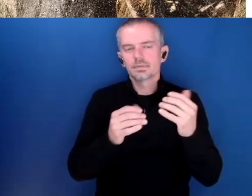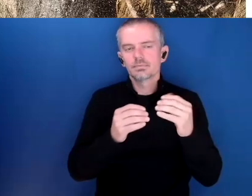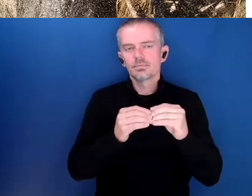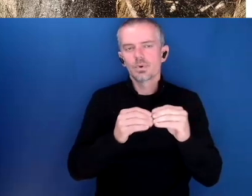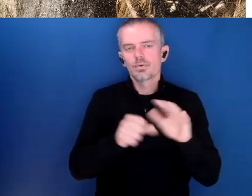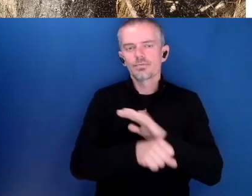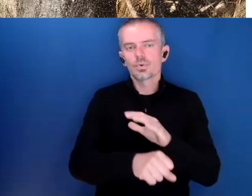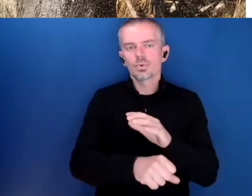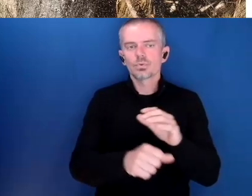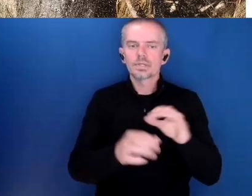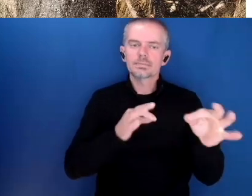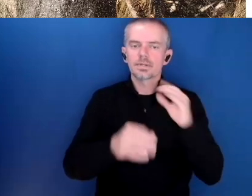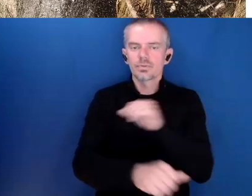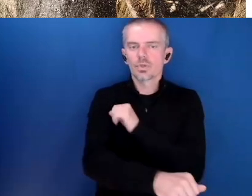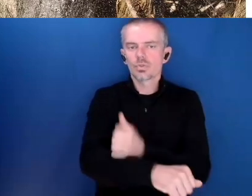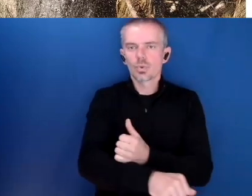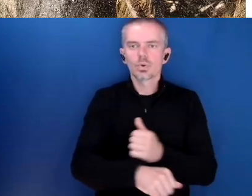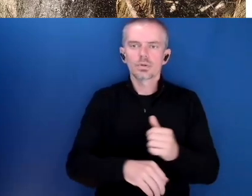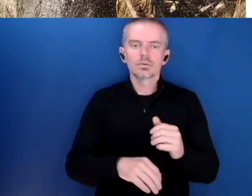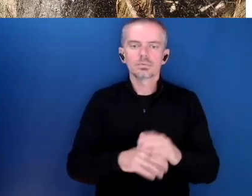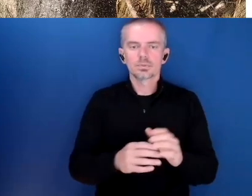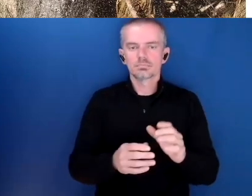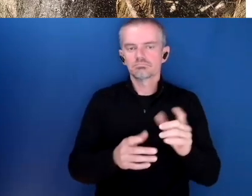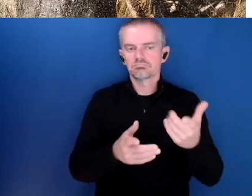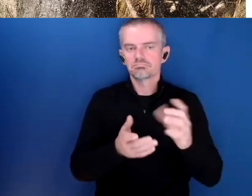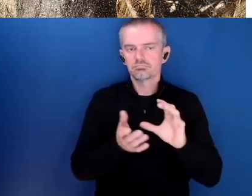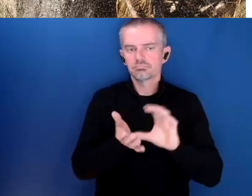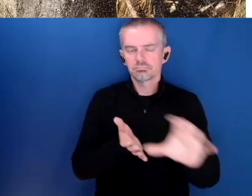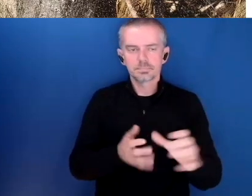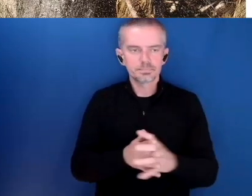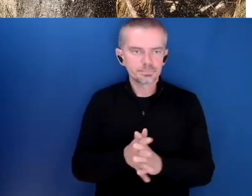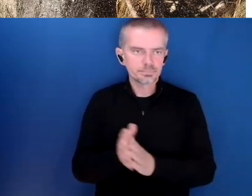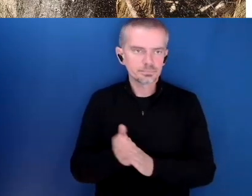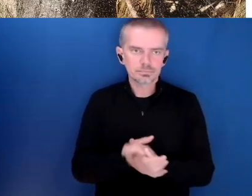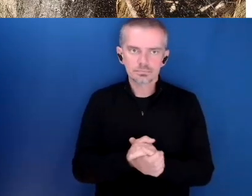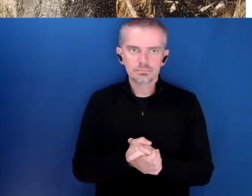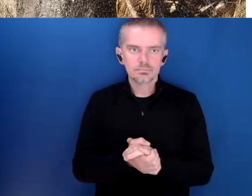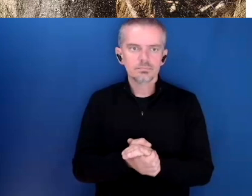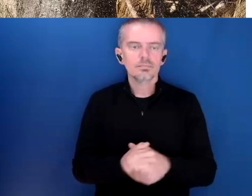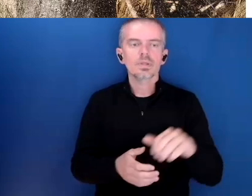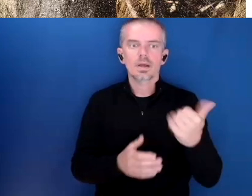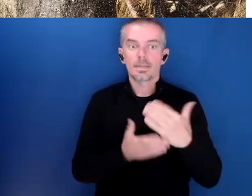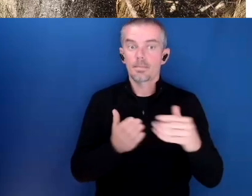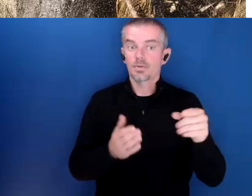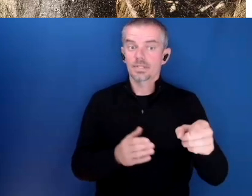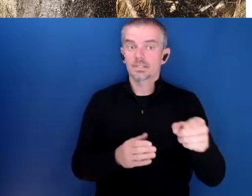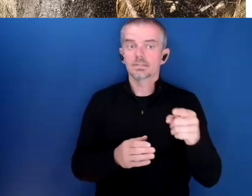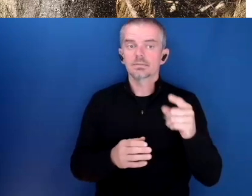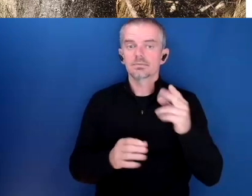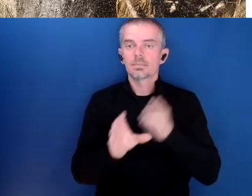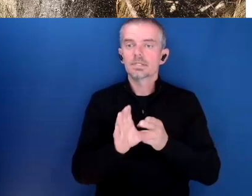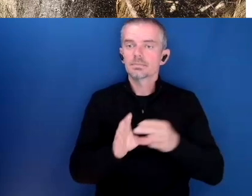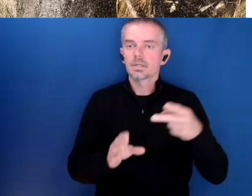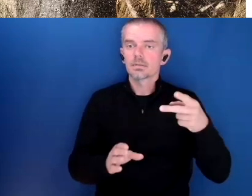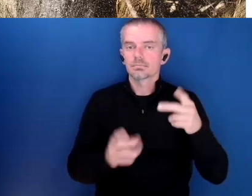in the chat for you to refer to on your time. So another feature I just want to cover quickly on participating agreements